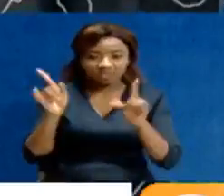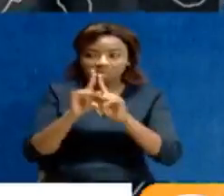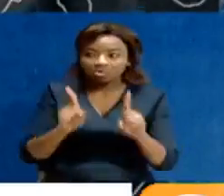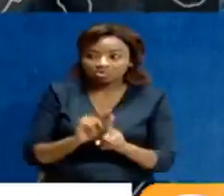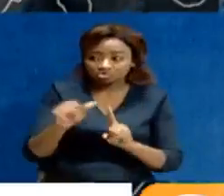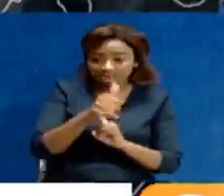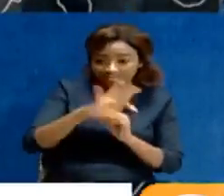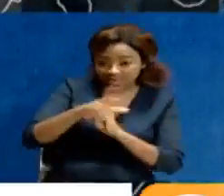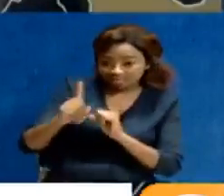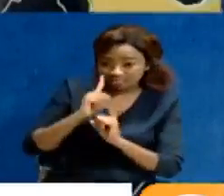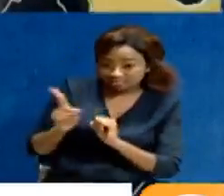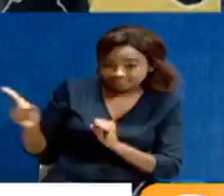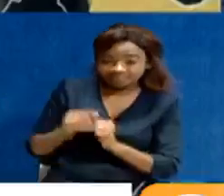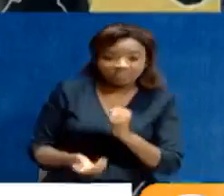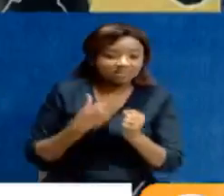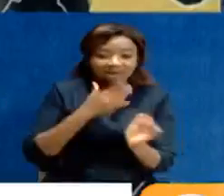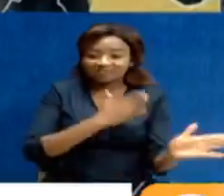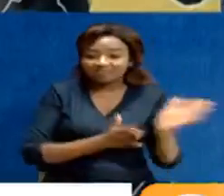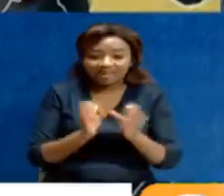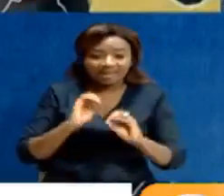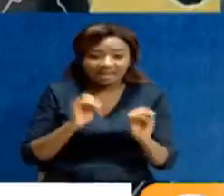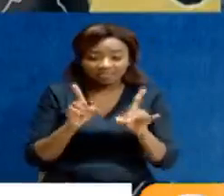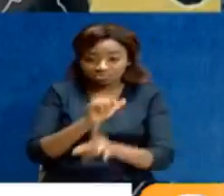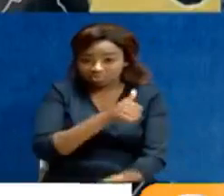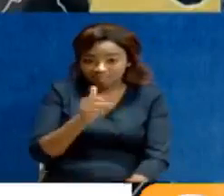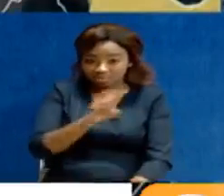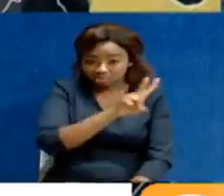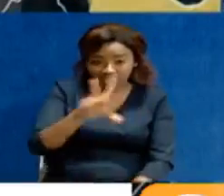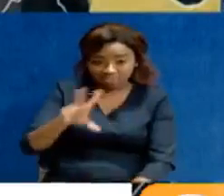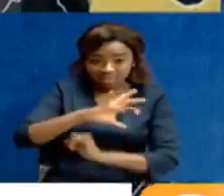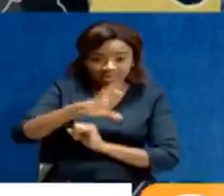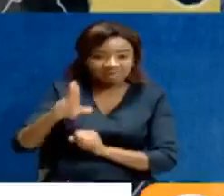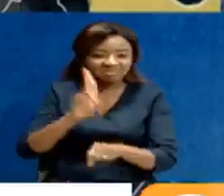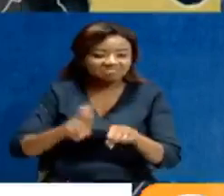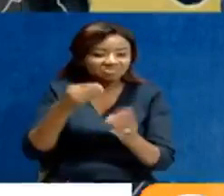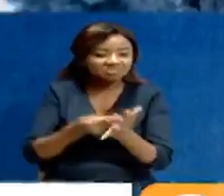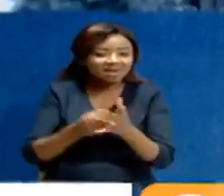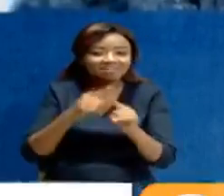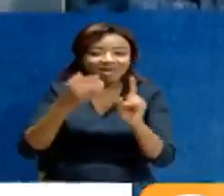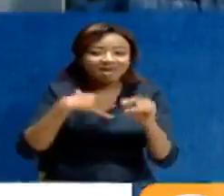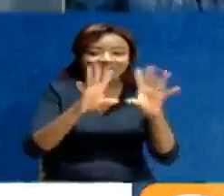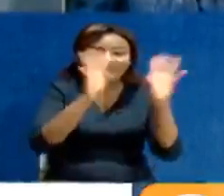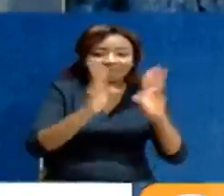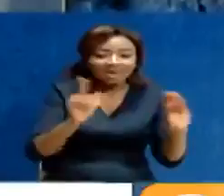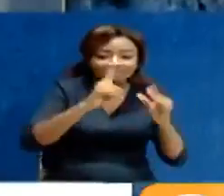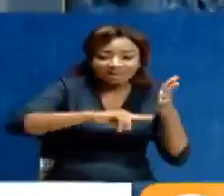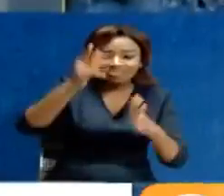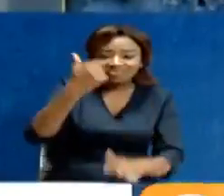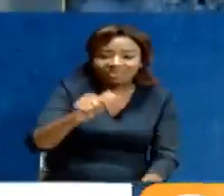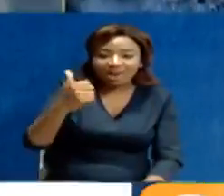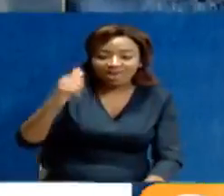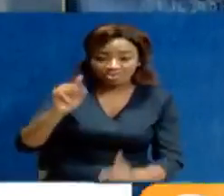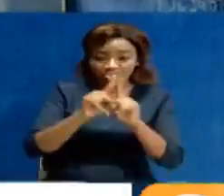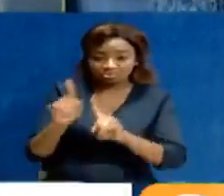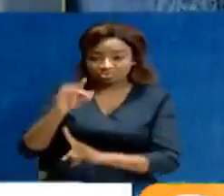have lacked either work plans or procurement plans, with 23 counties spending money without approved budgets. The government had